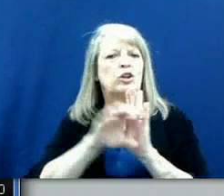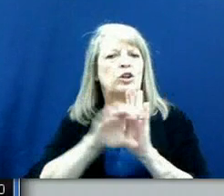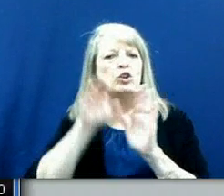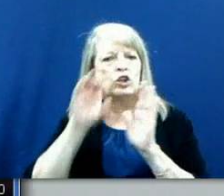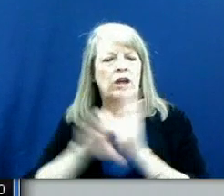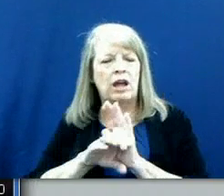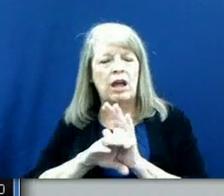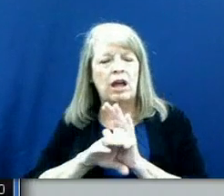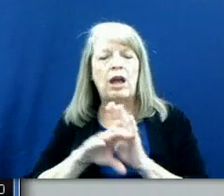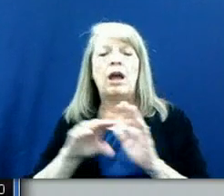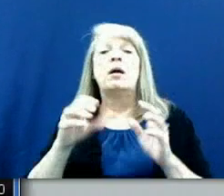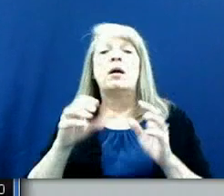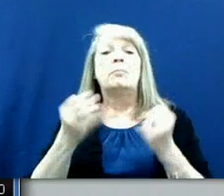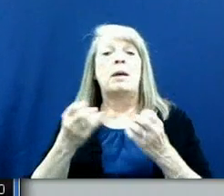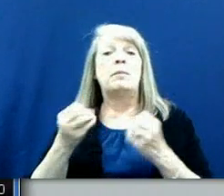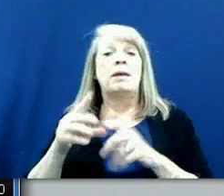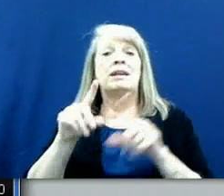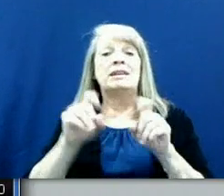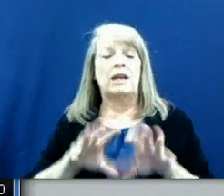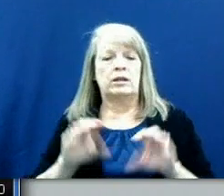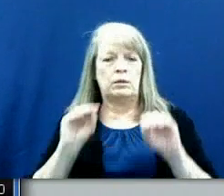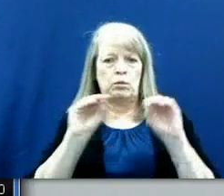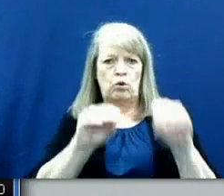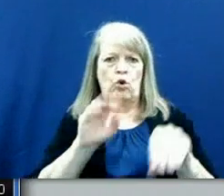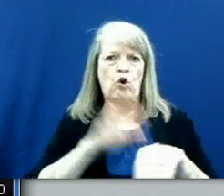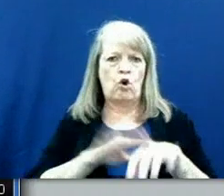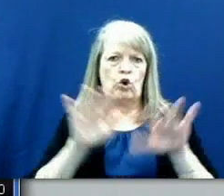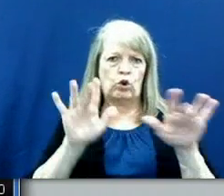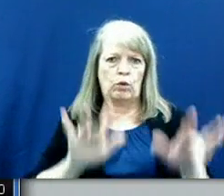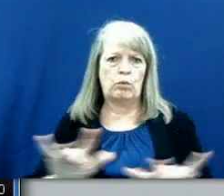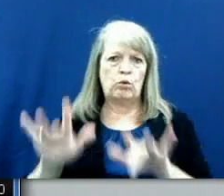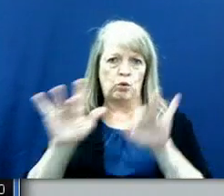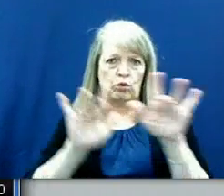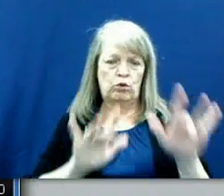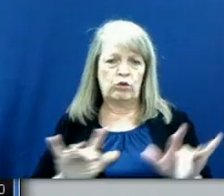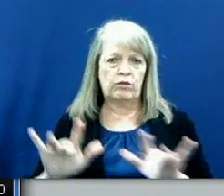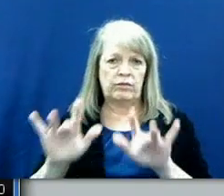been computerized.